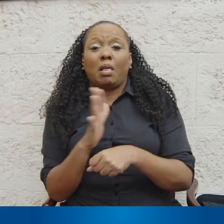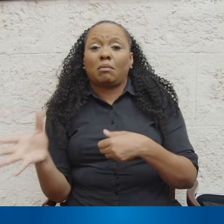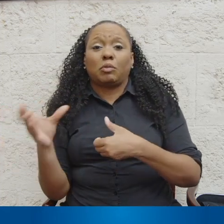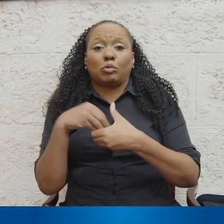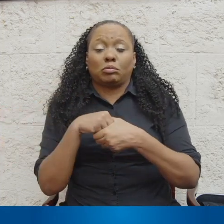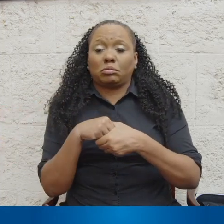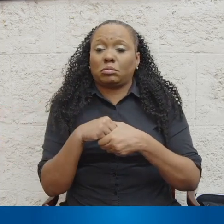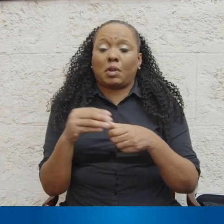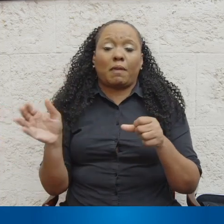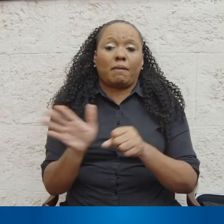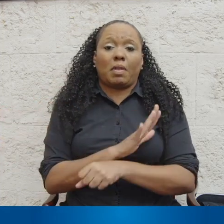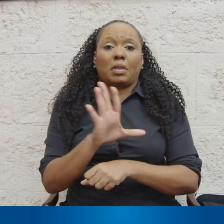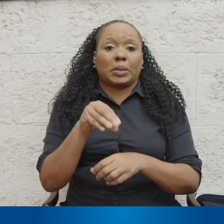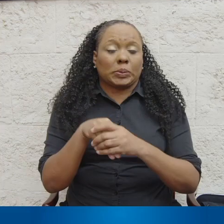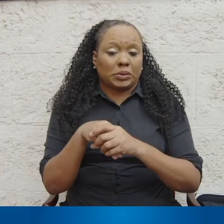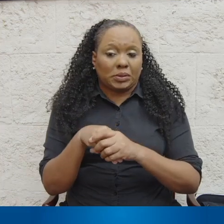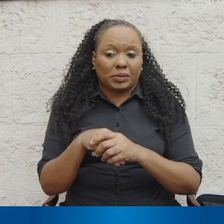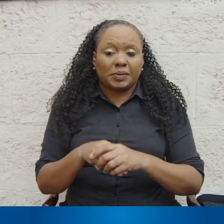concerned.